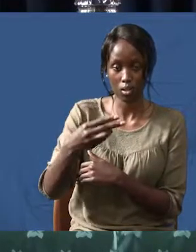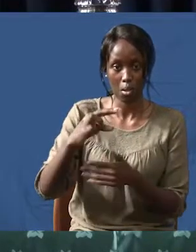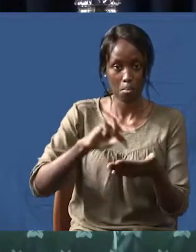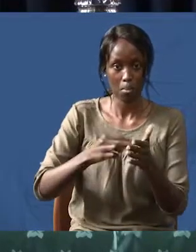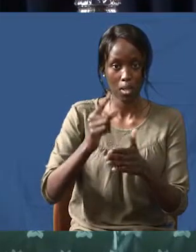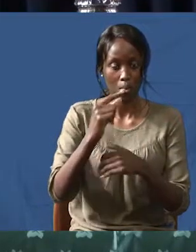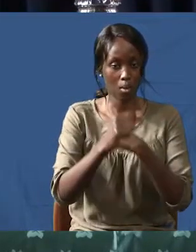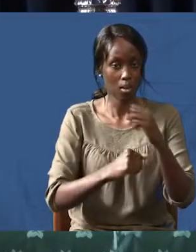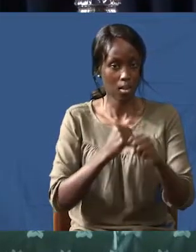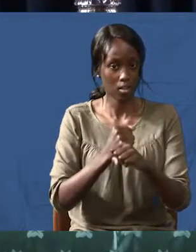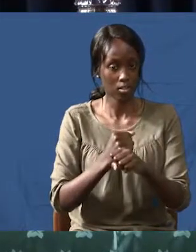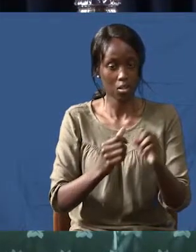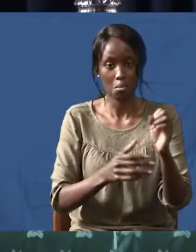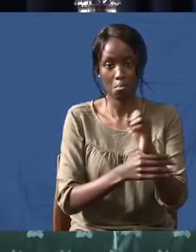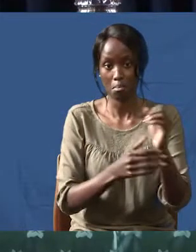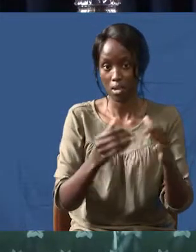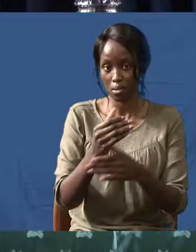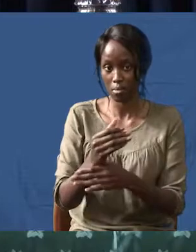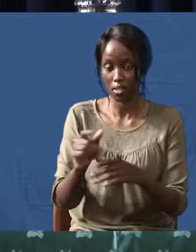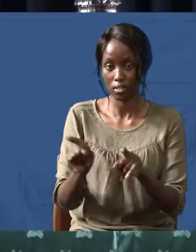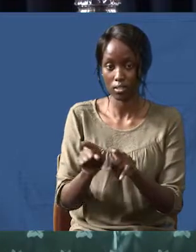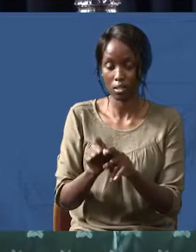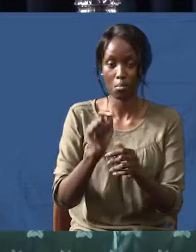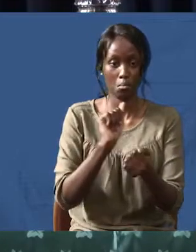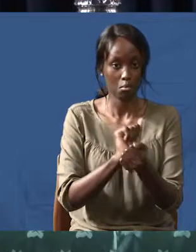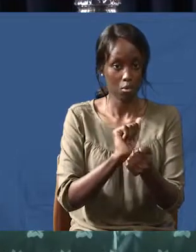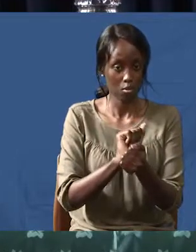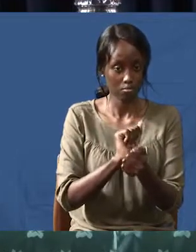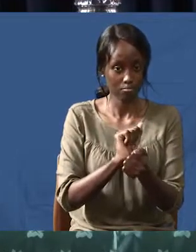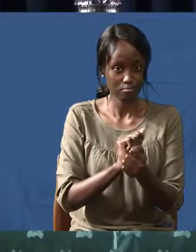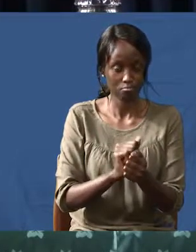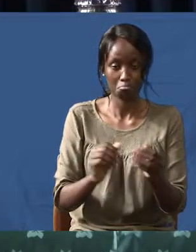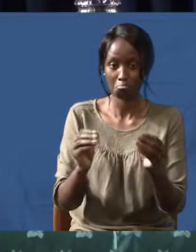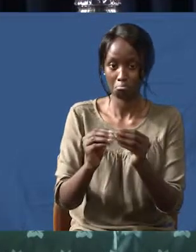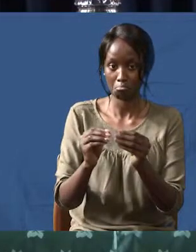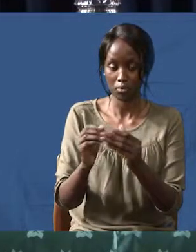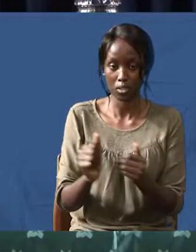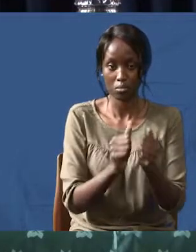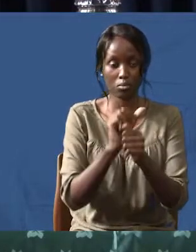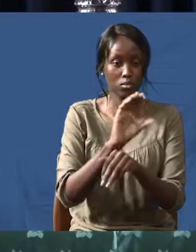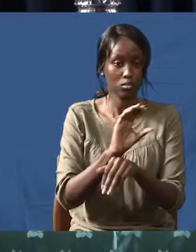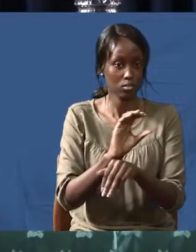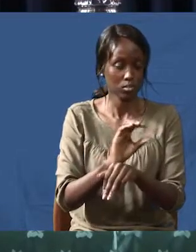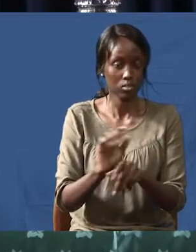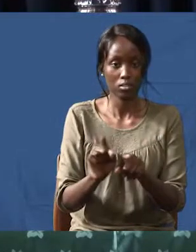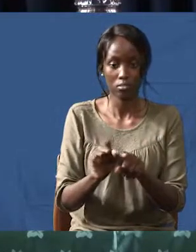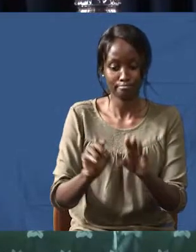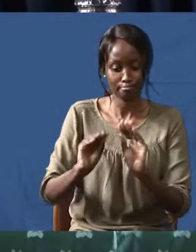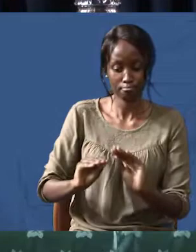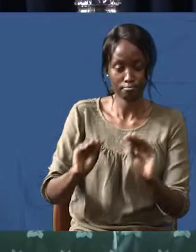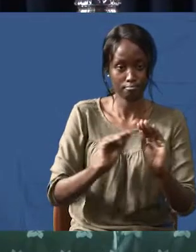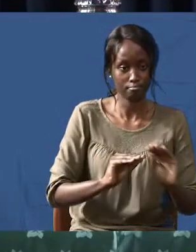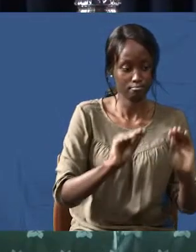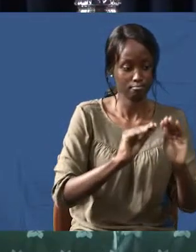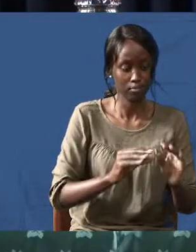year, Barnabas and Saul met with the church and taught